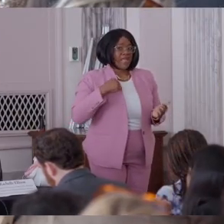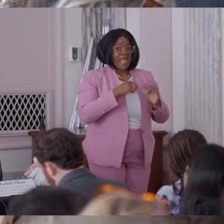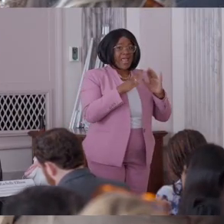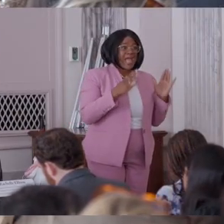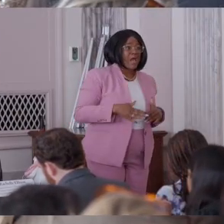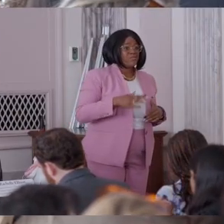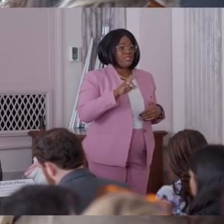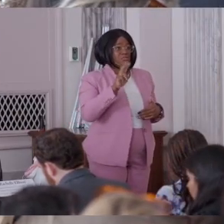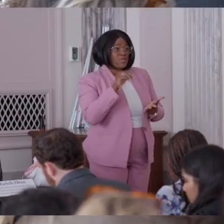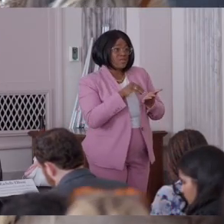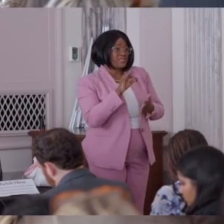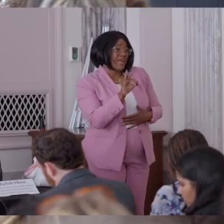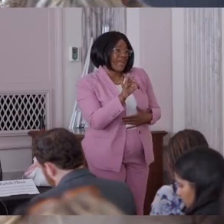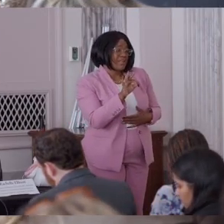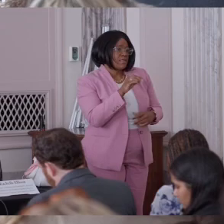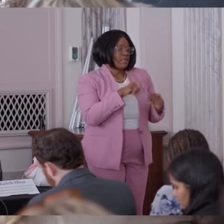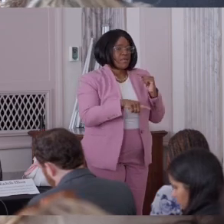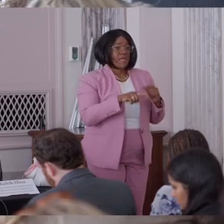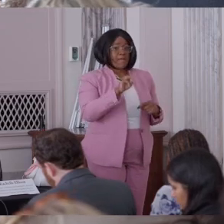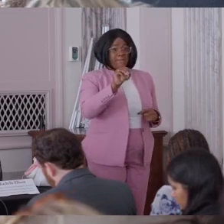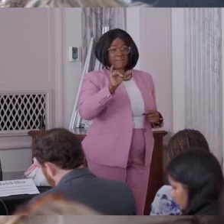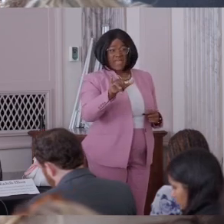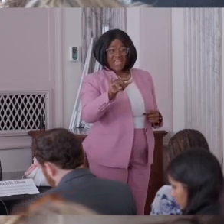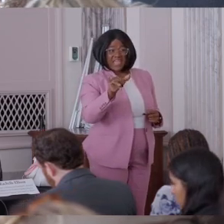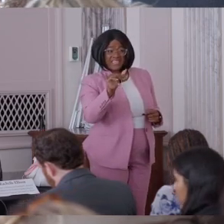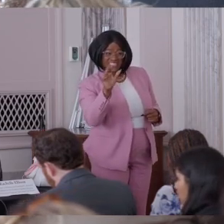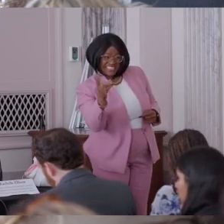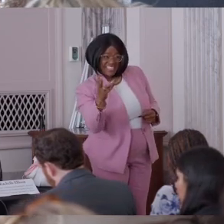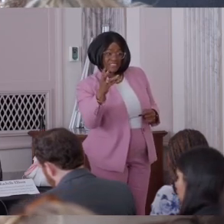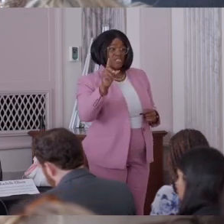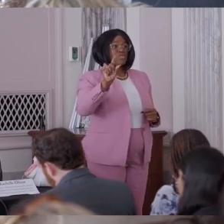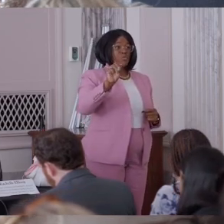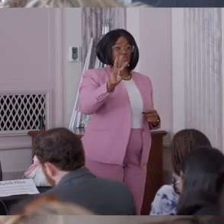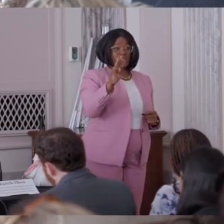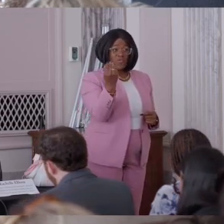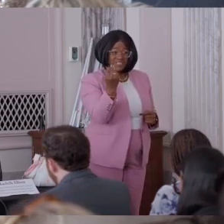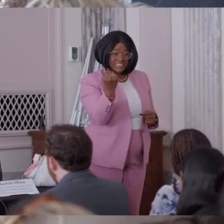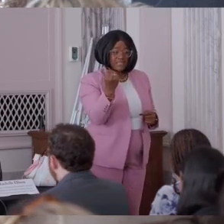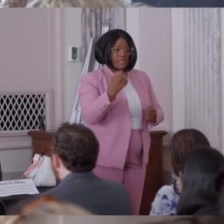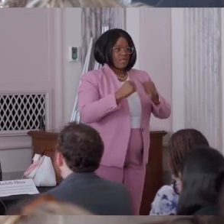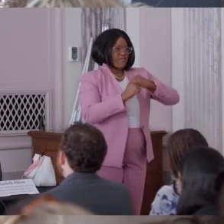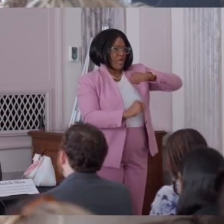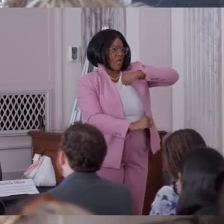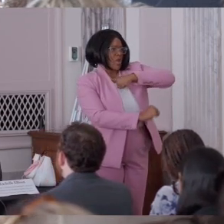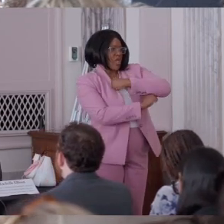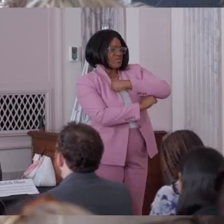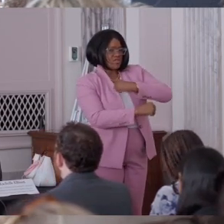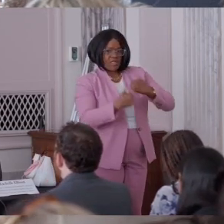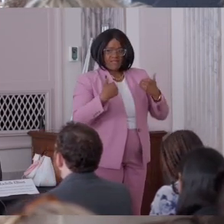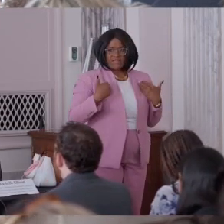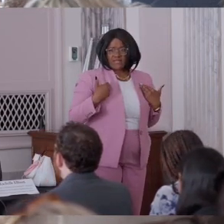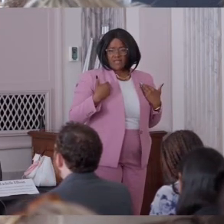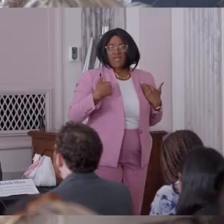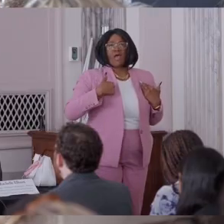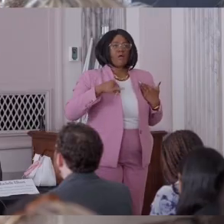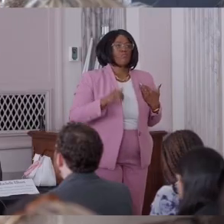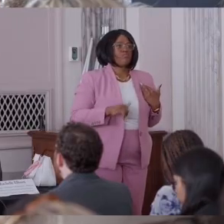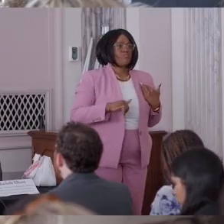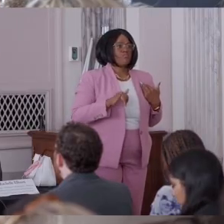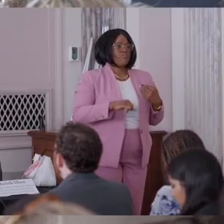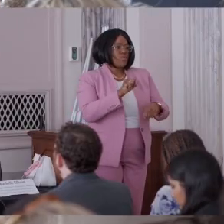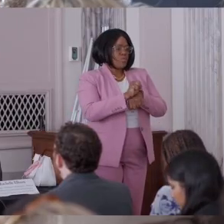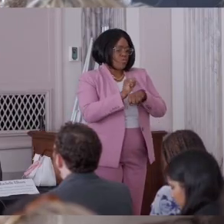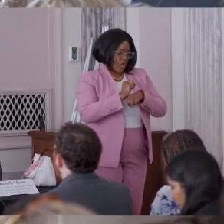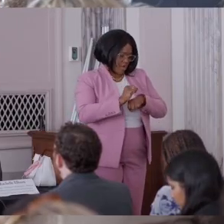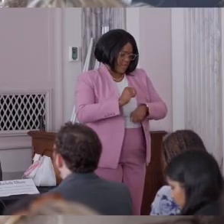in 2009. But May the 6th of 2014, I realized the foundation under my feet, and I started working on